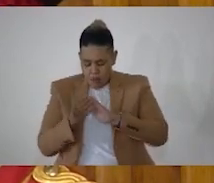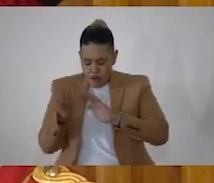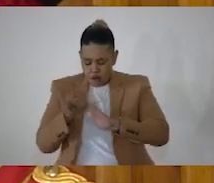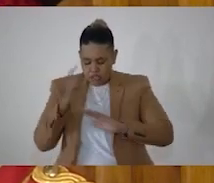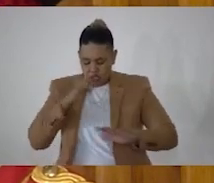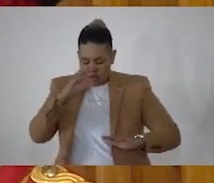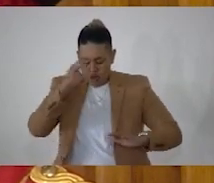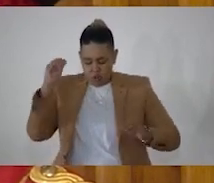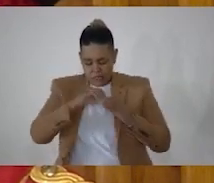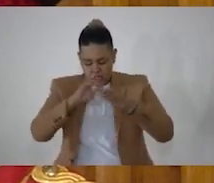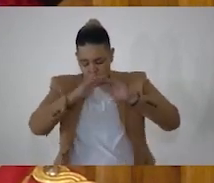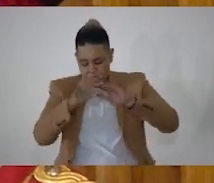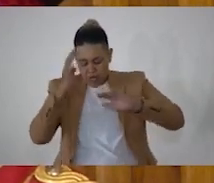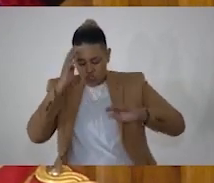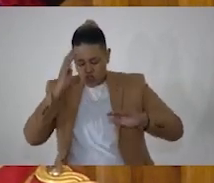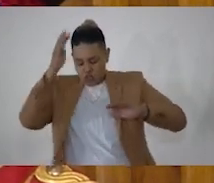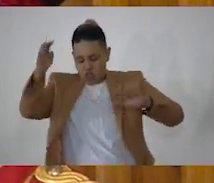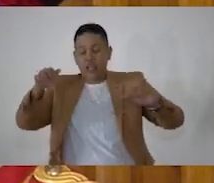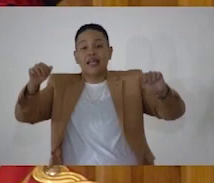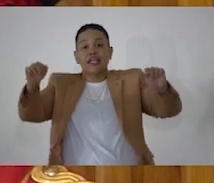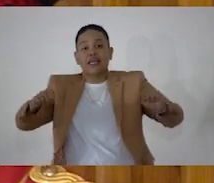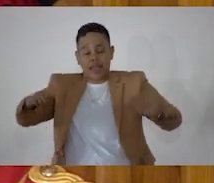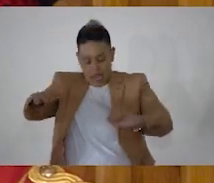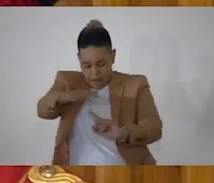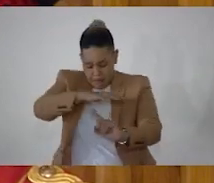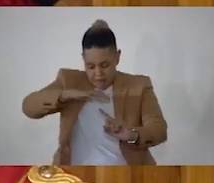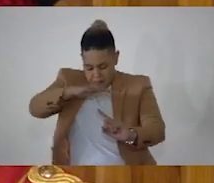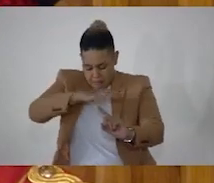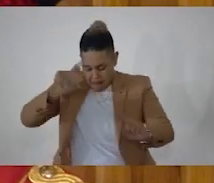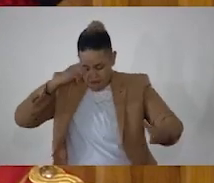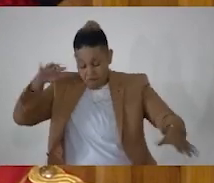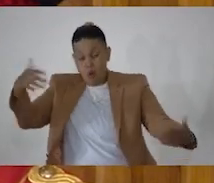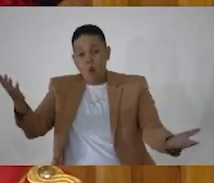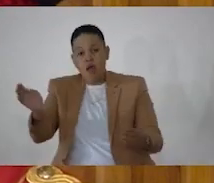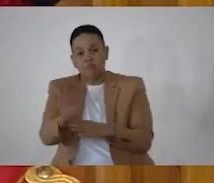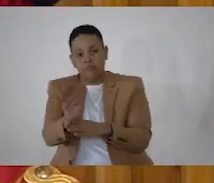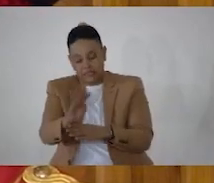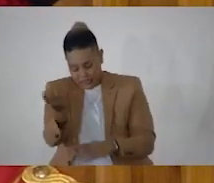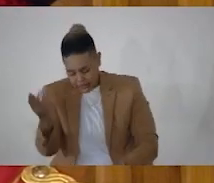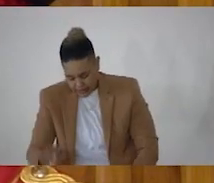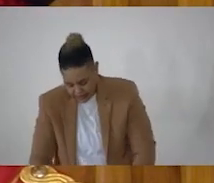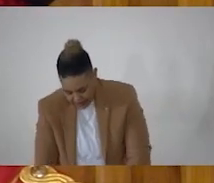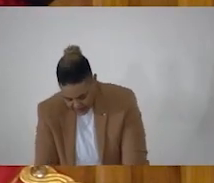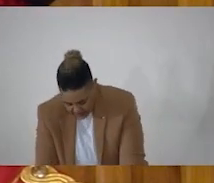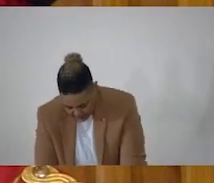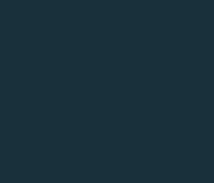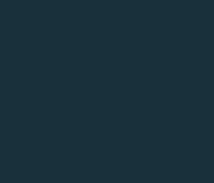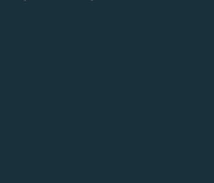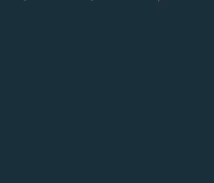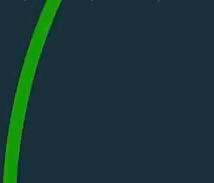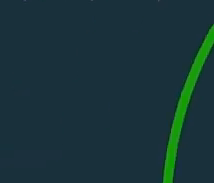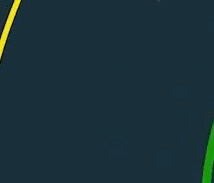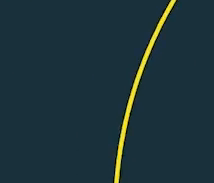operation of companies in Jamaica to create an enabling environment for business.